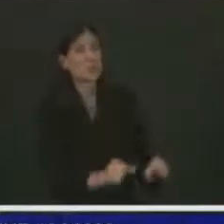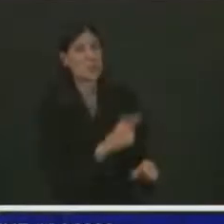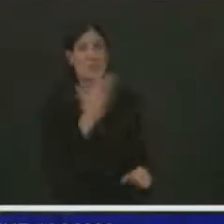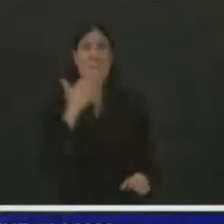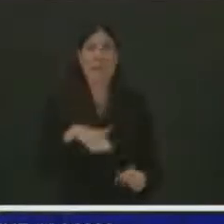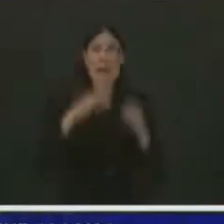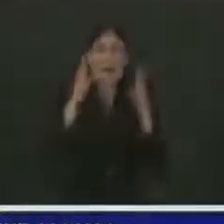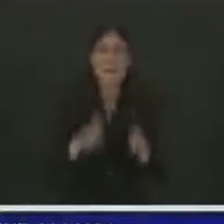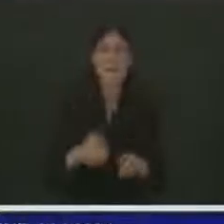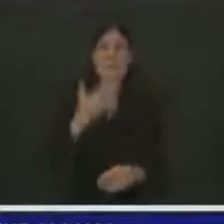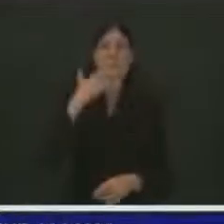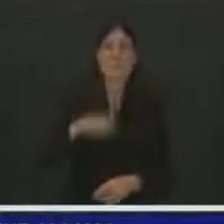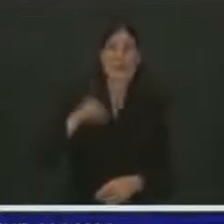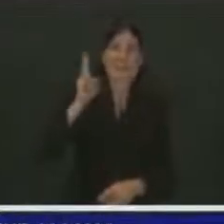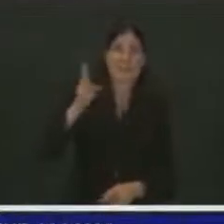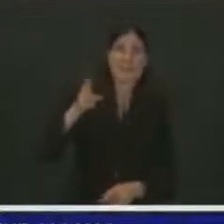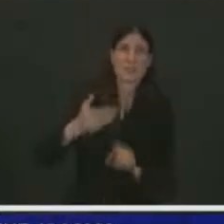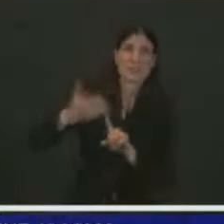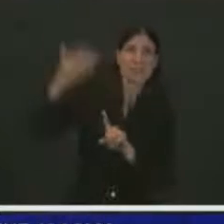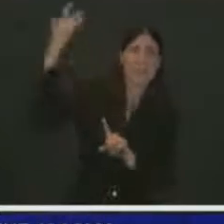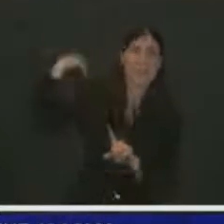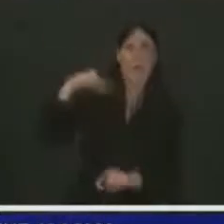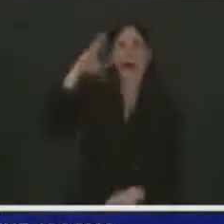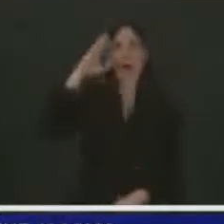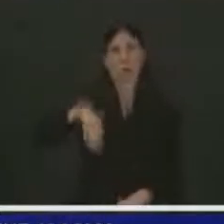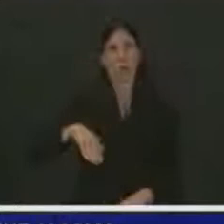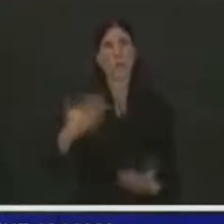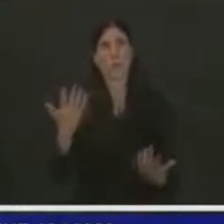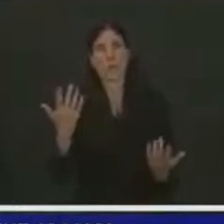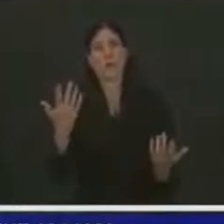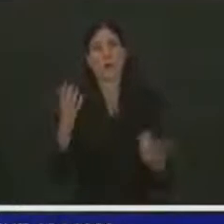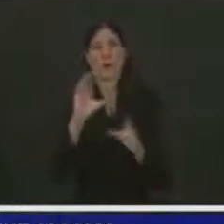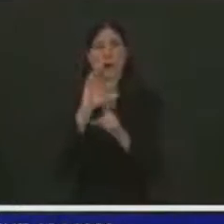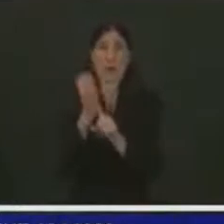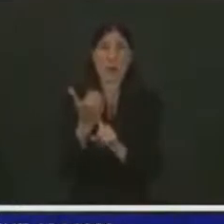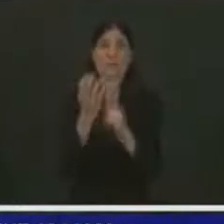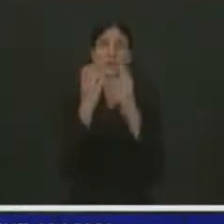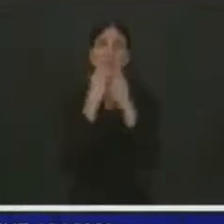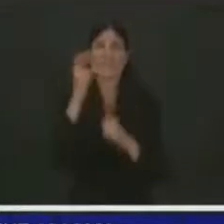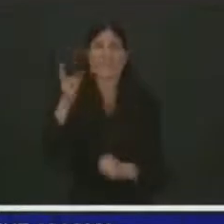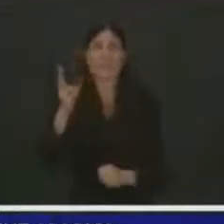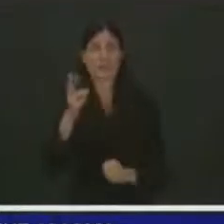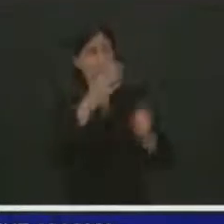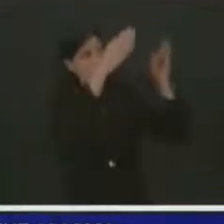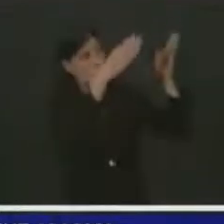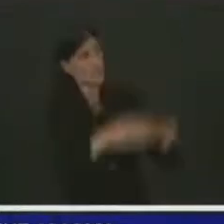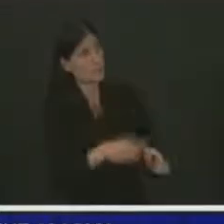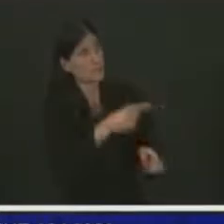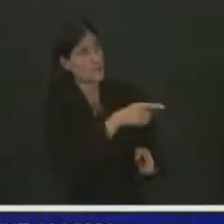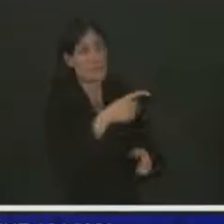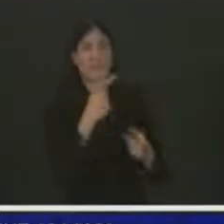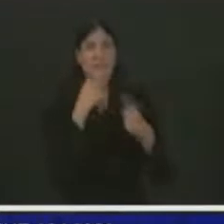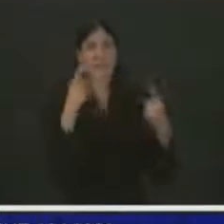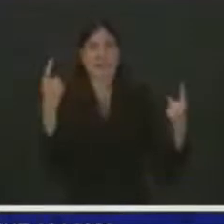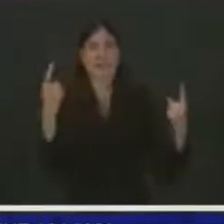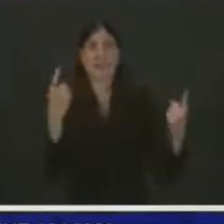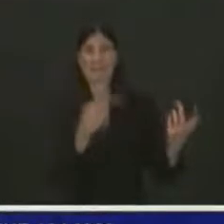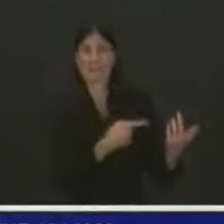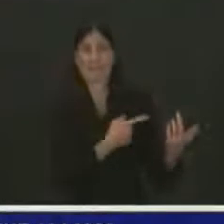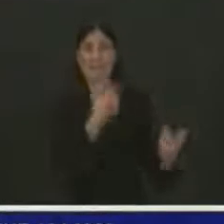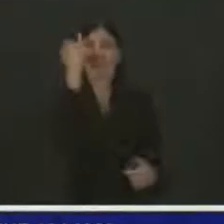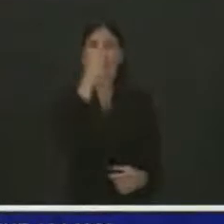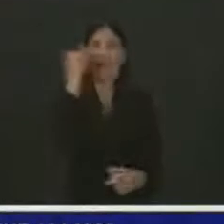issue. It's a culturally important statue for many Italian Americans. It's